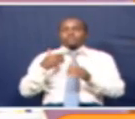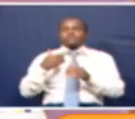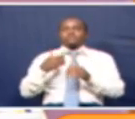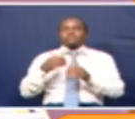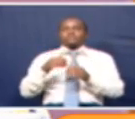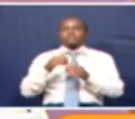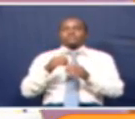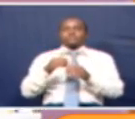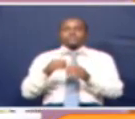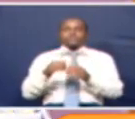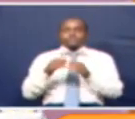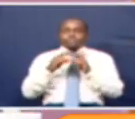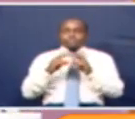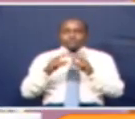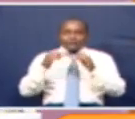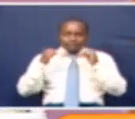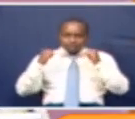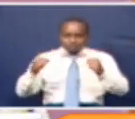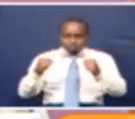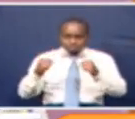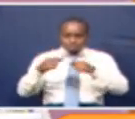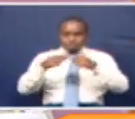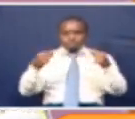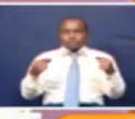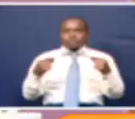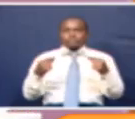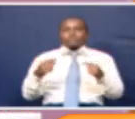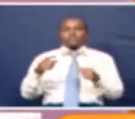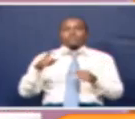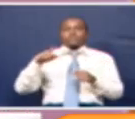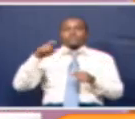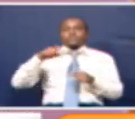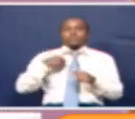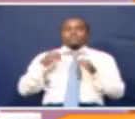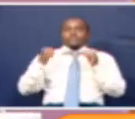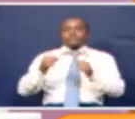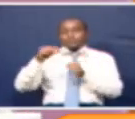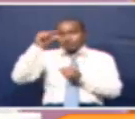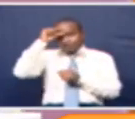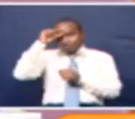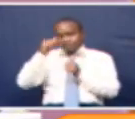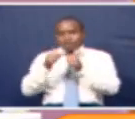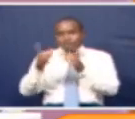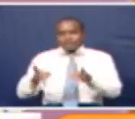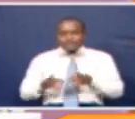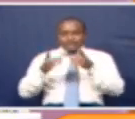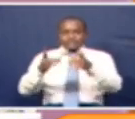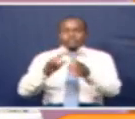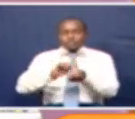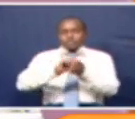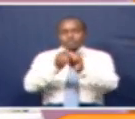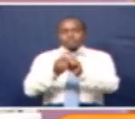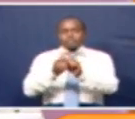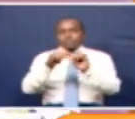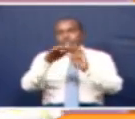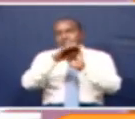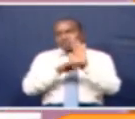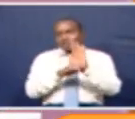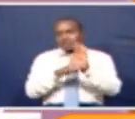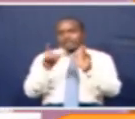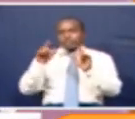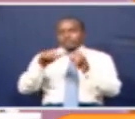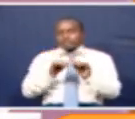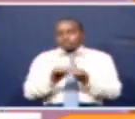our country. We need to have a very strong opposition. We need to have a very strong government that delivers on its transformation agenda. And we need to move